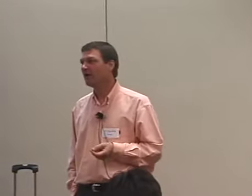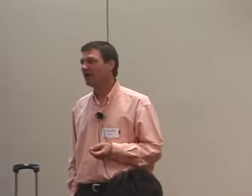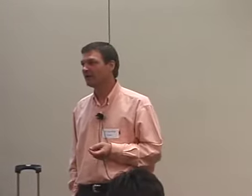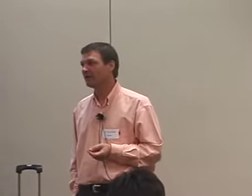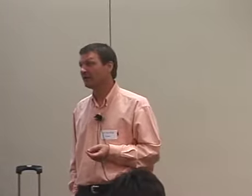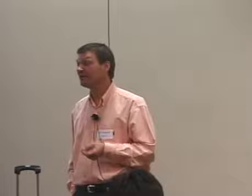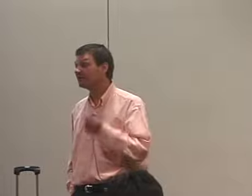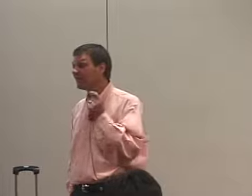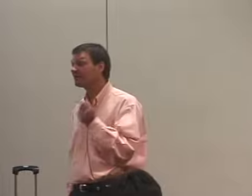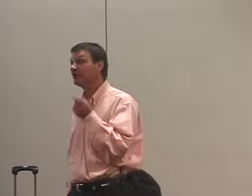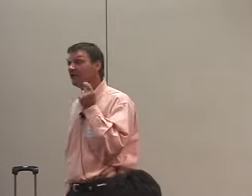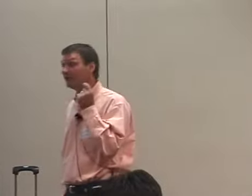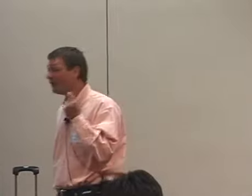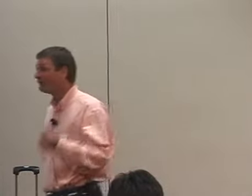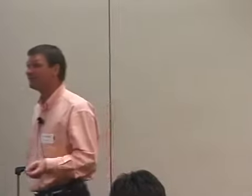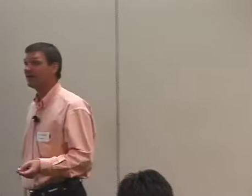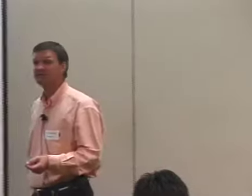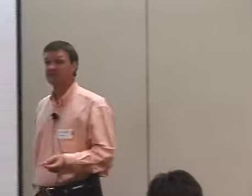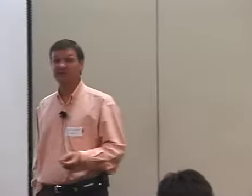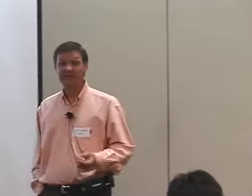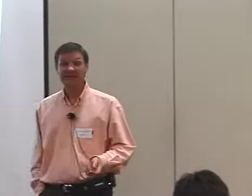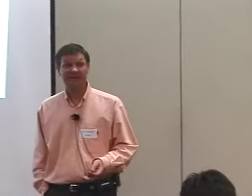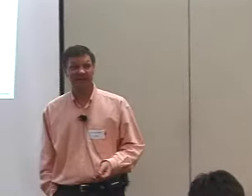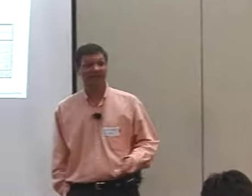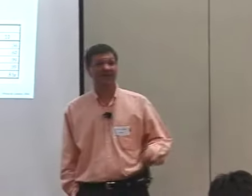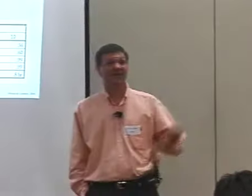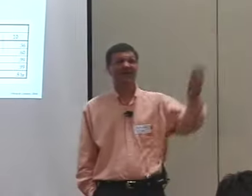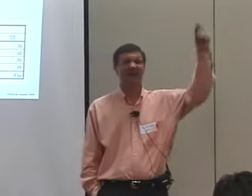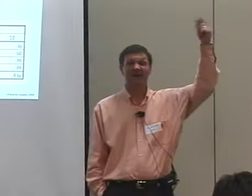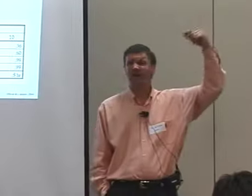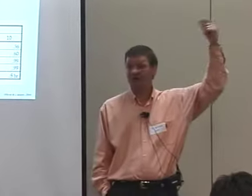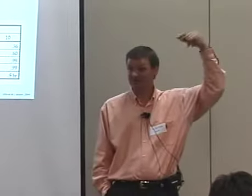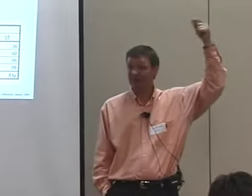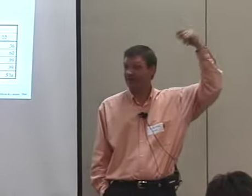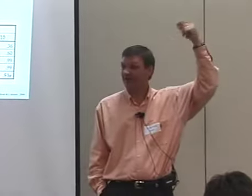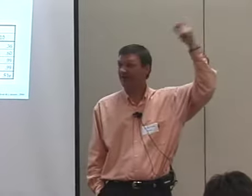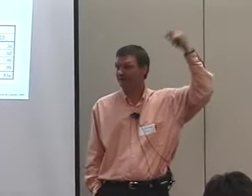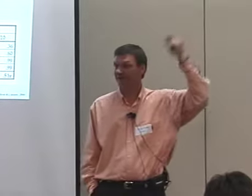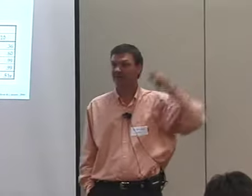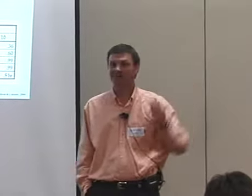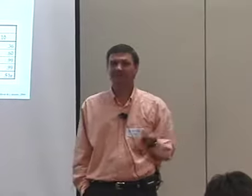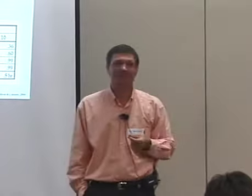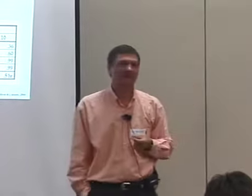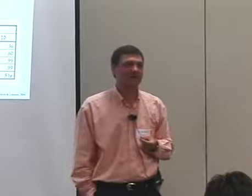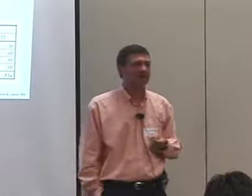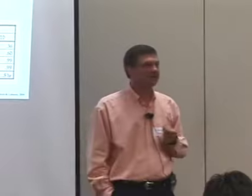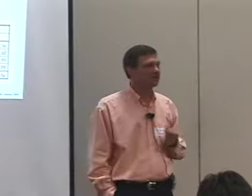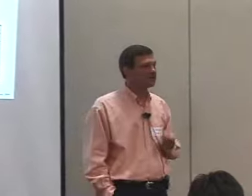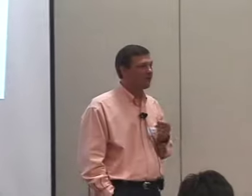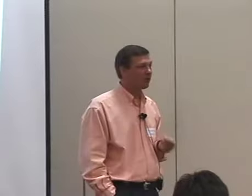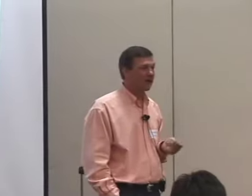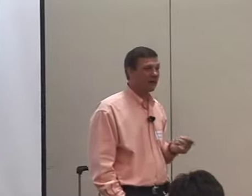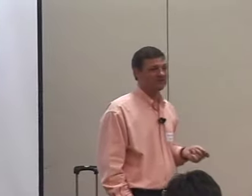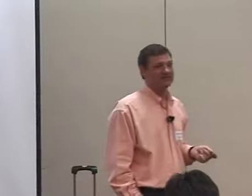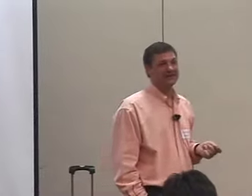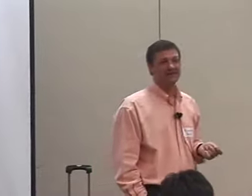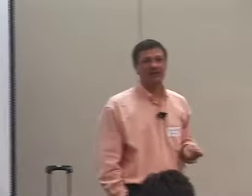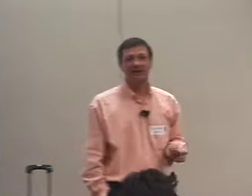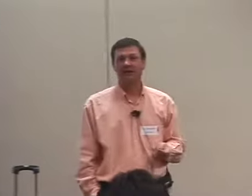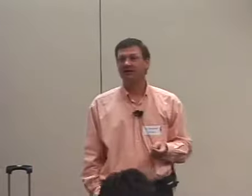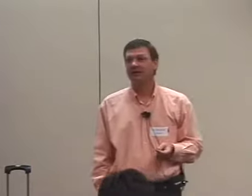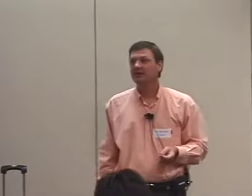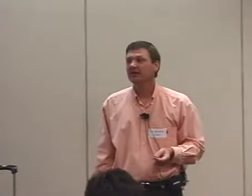know why I'm there. In fact, oftentimes the kid would say, you're here today to watch me, aren't you? So the day will I watch this